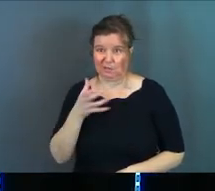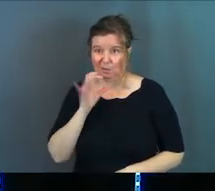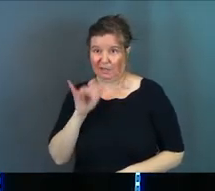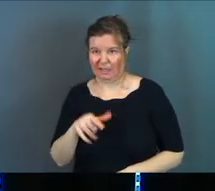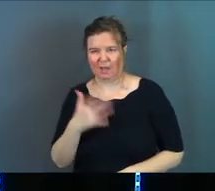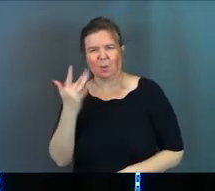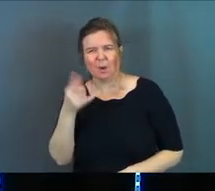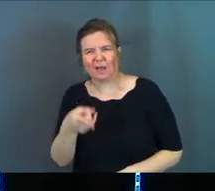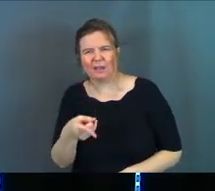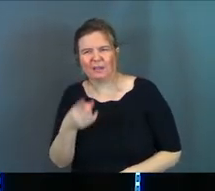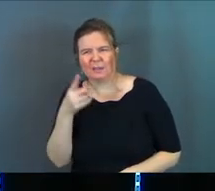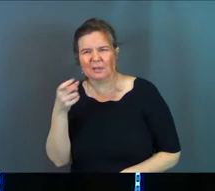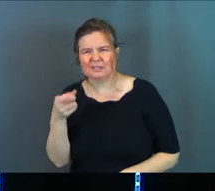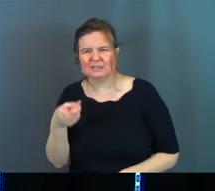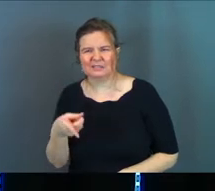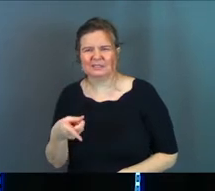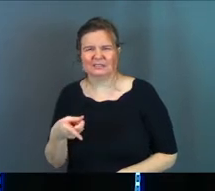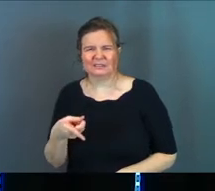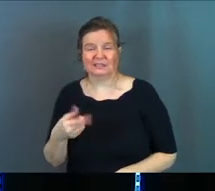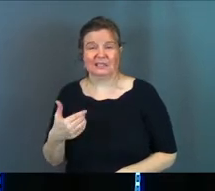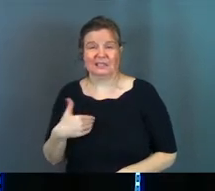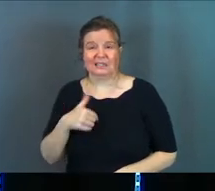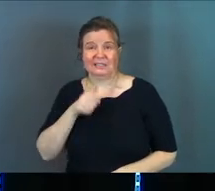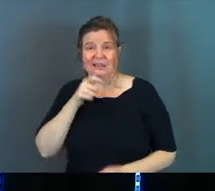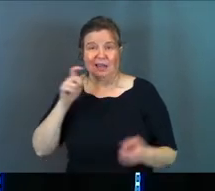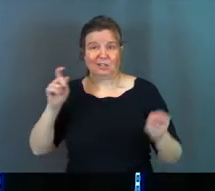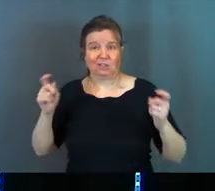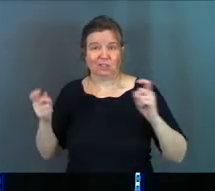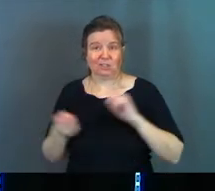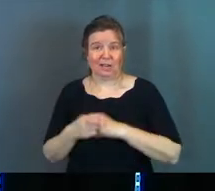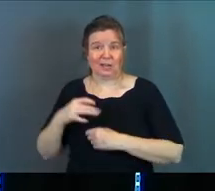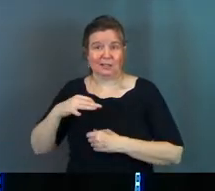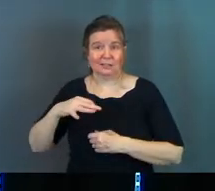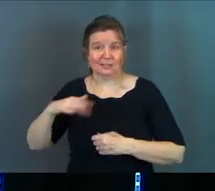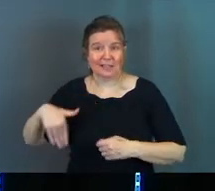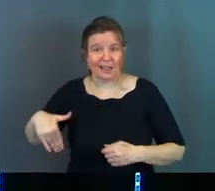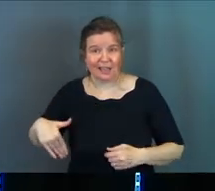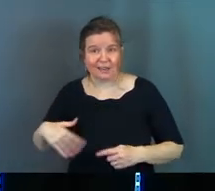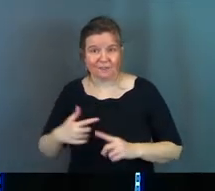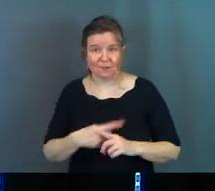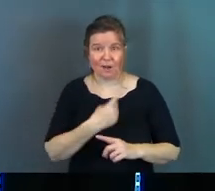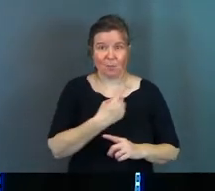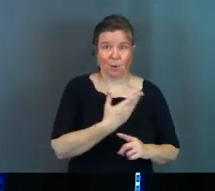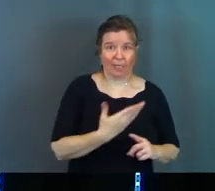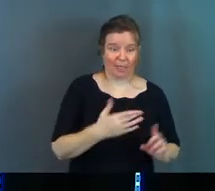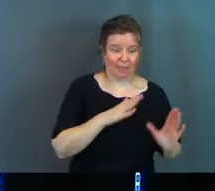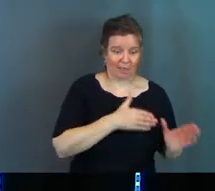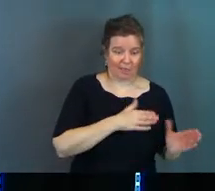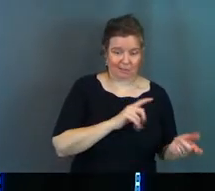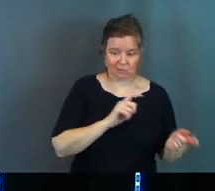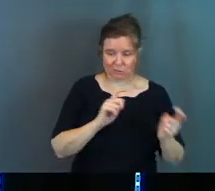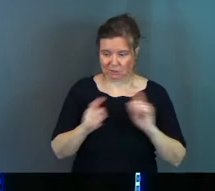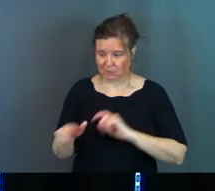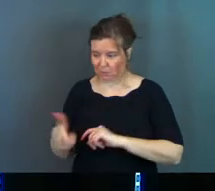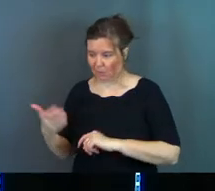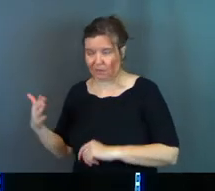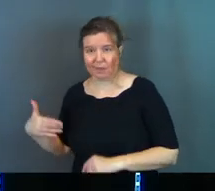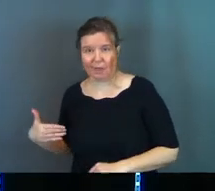that. Why? Because it has not changed yet from one thing to another.